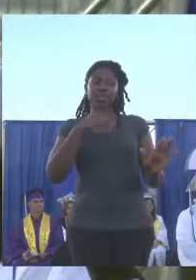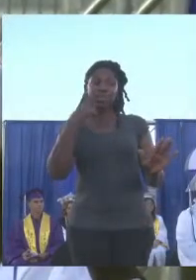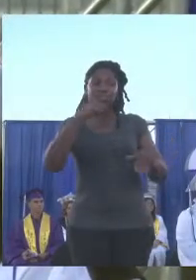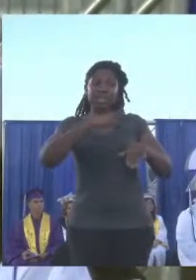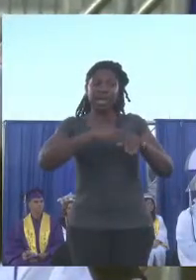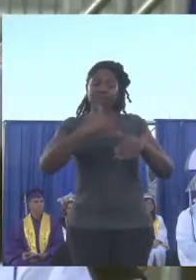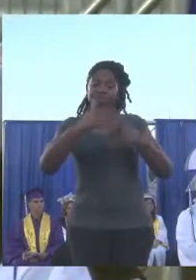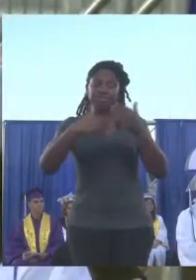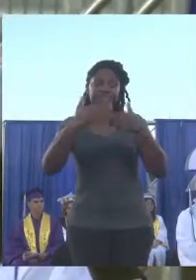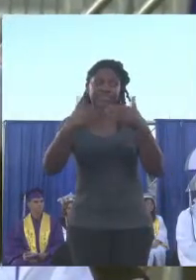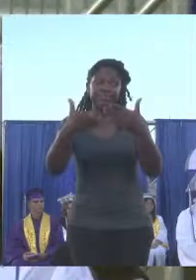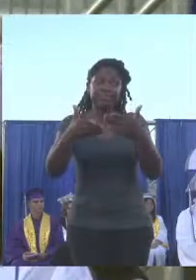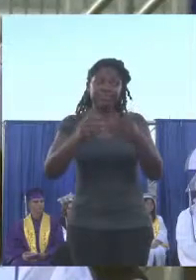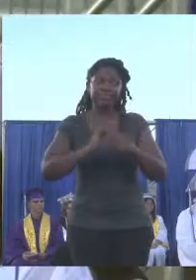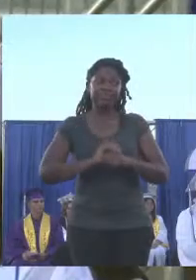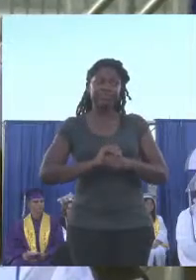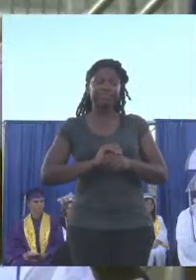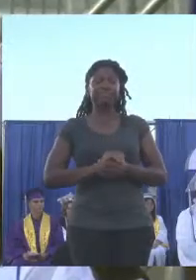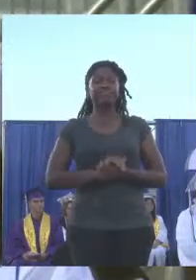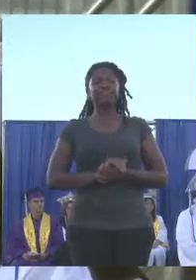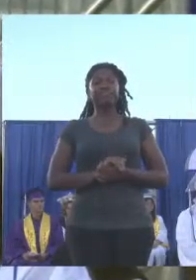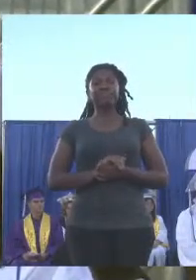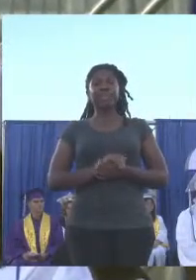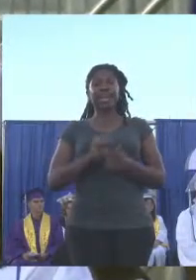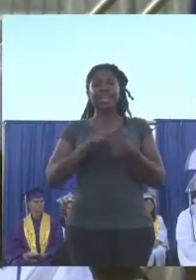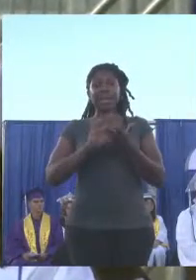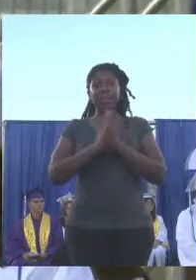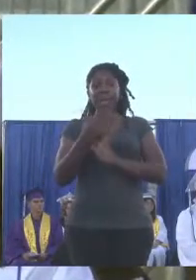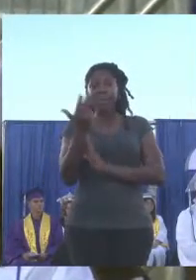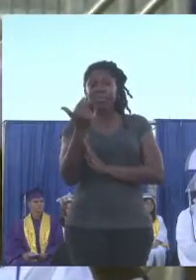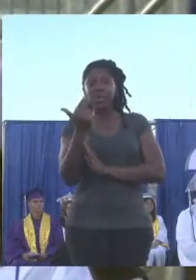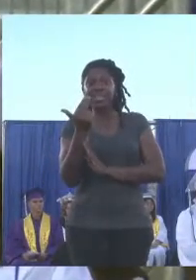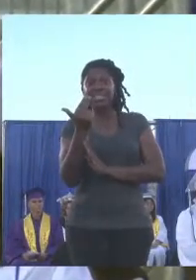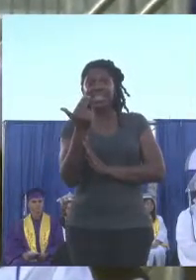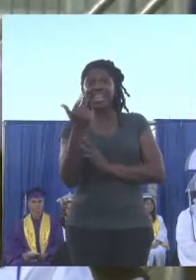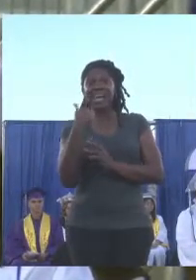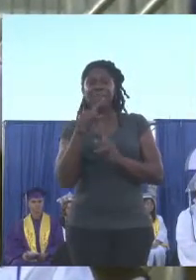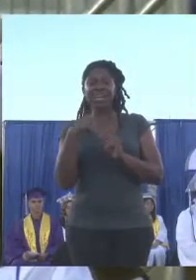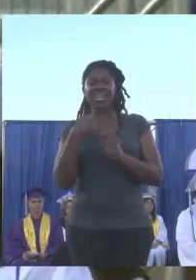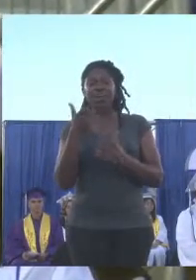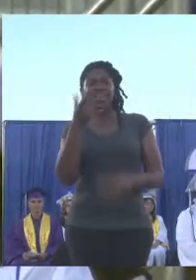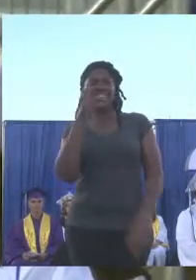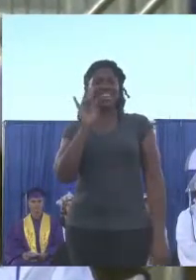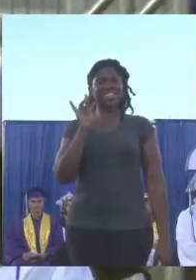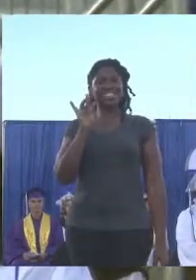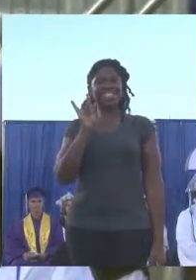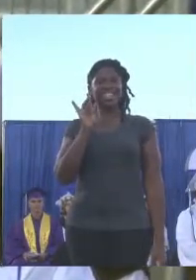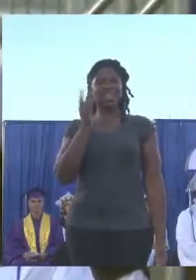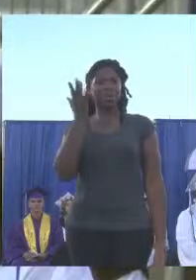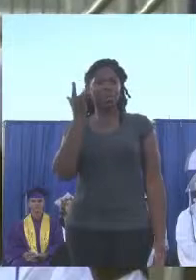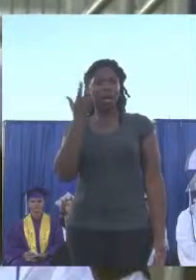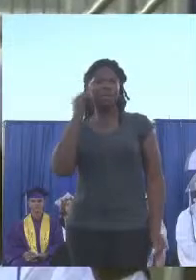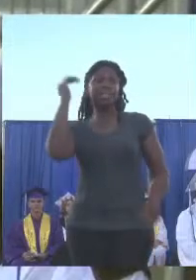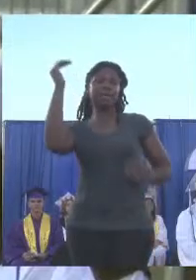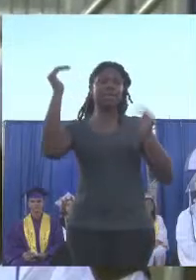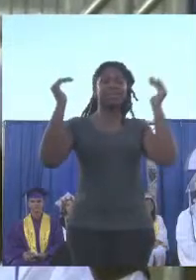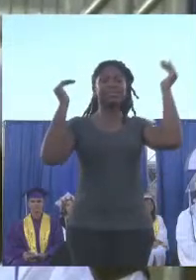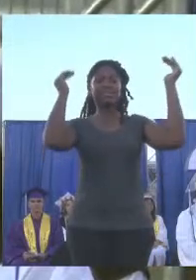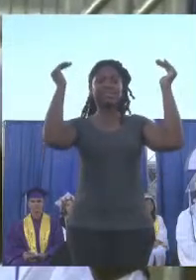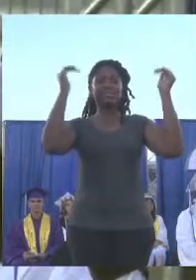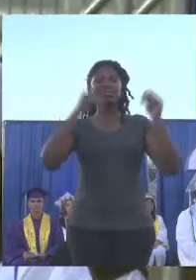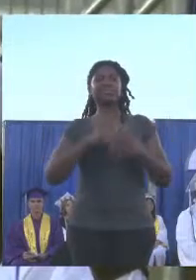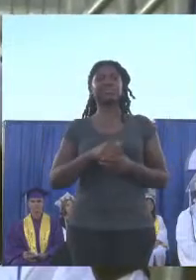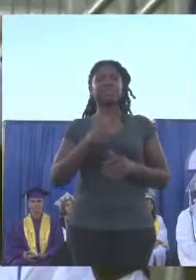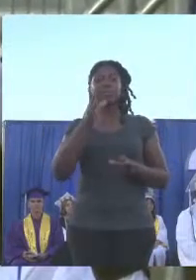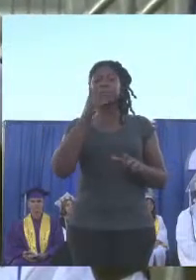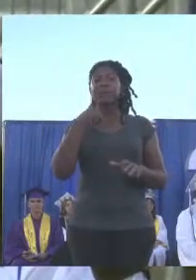time away. When I was 13, I wished to finally be 18, to be an adult.